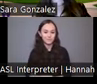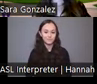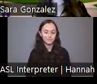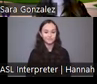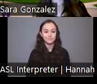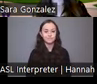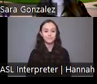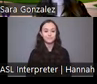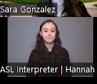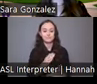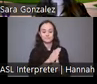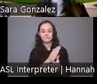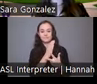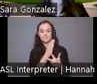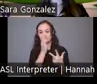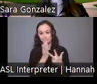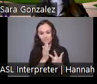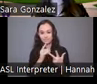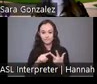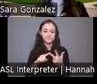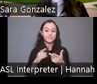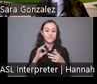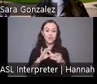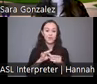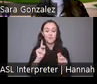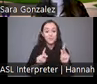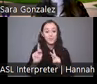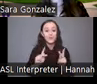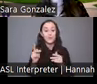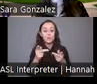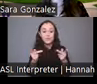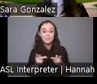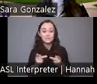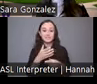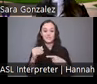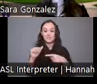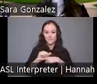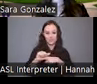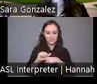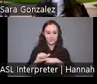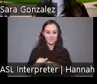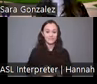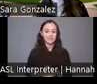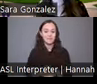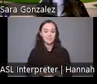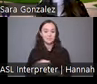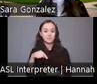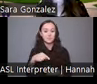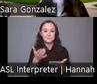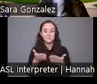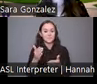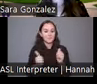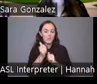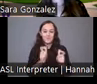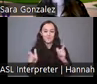Lesson three. Lesson It's about the people, places and practices. This might be the biggest lesson for